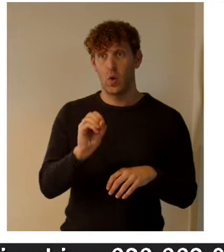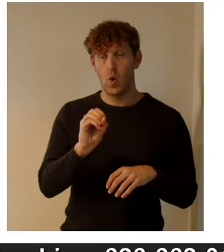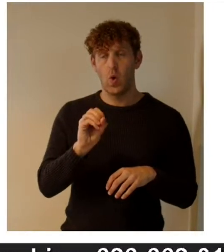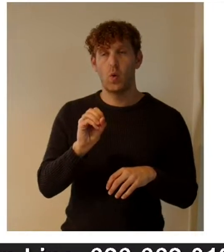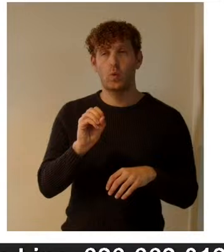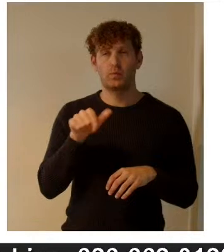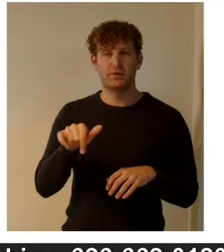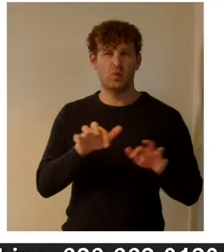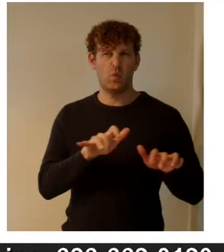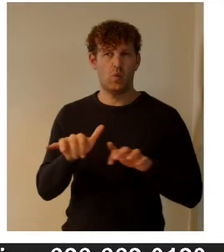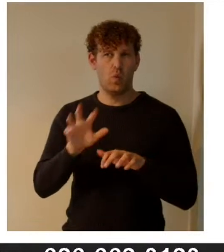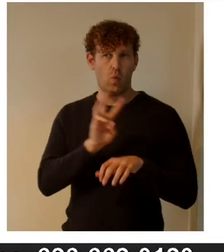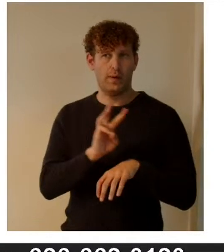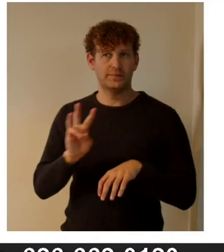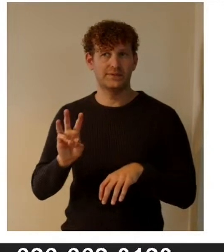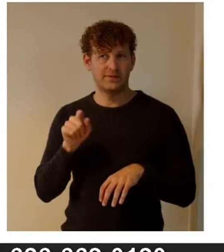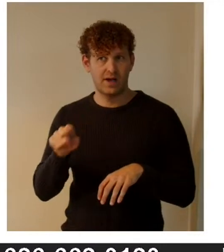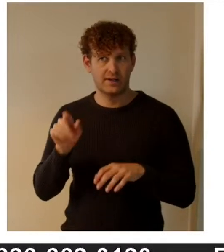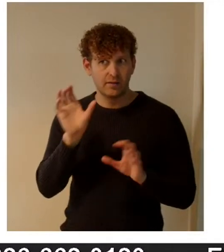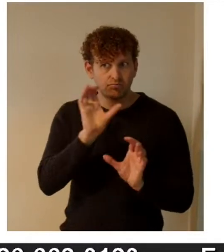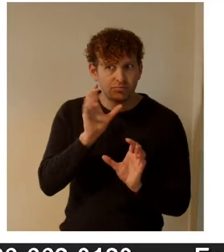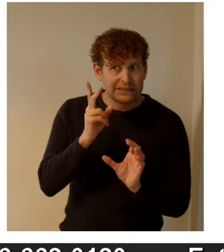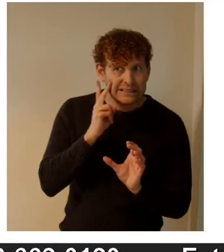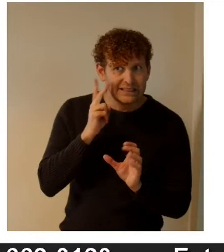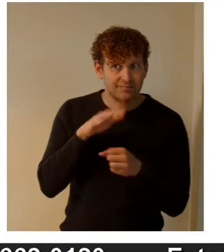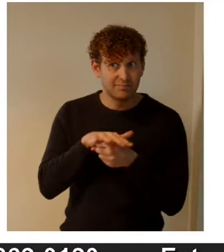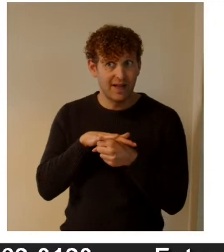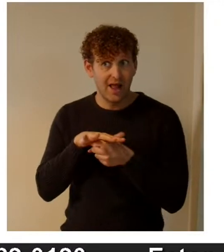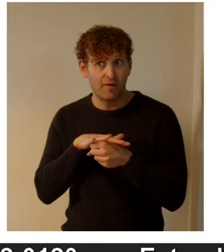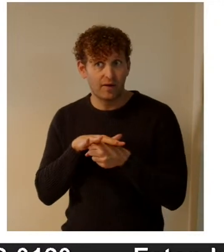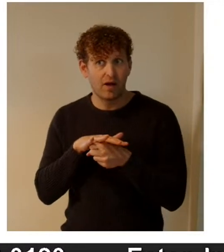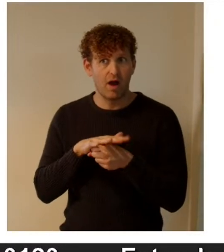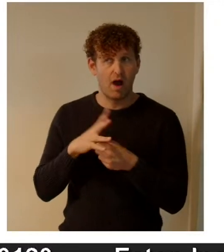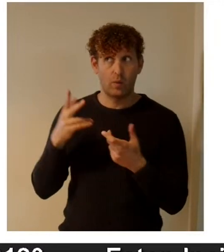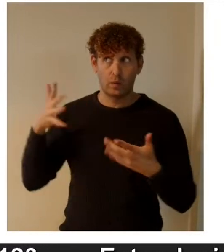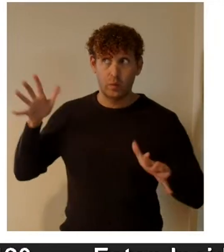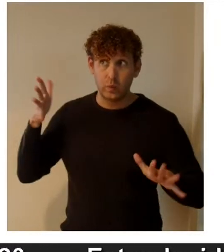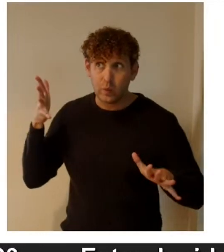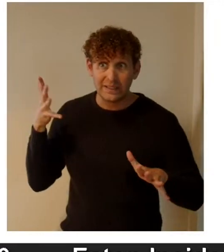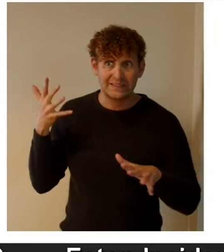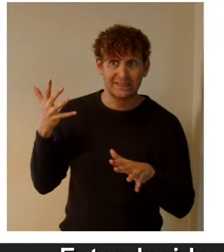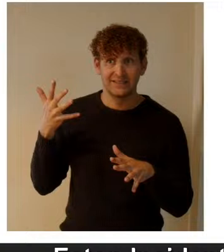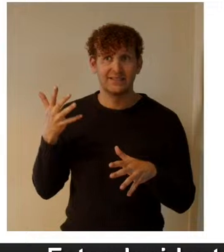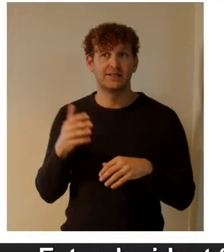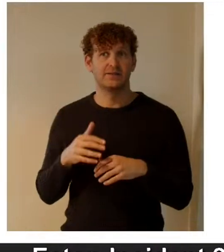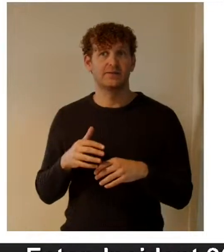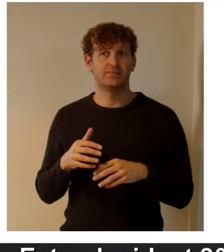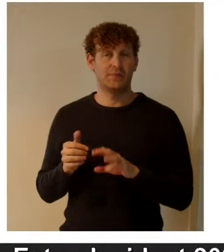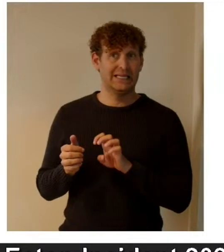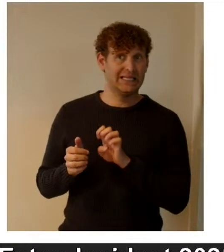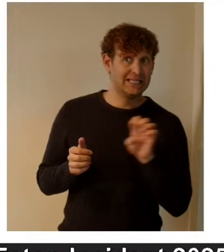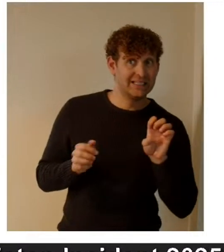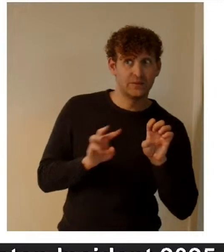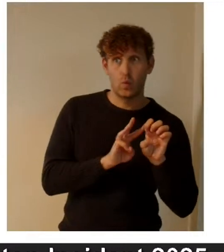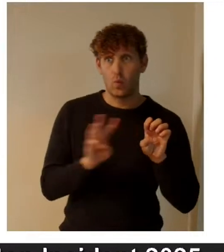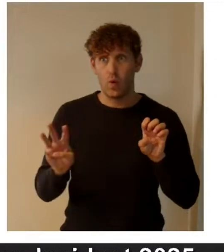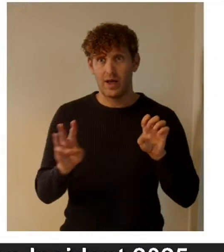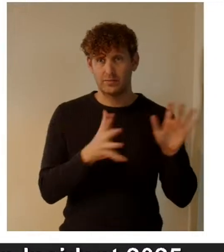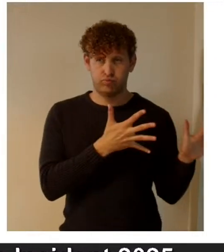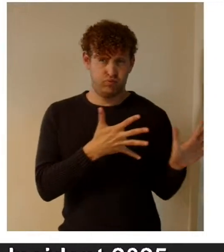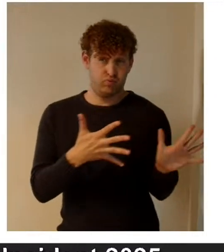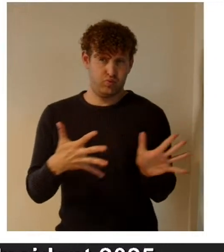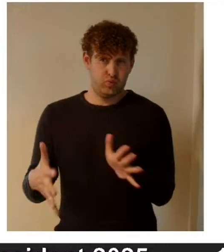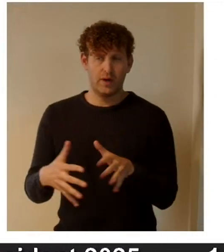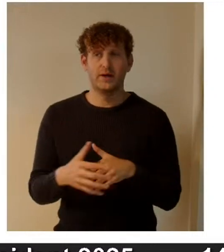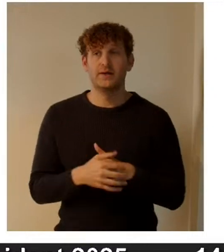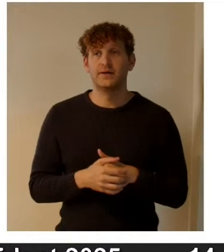the areas that we've done with this Santa Ana wind, winds typically blow from the east to the west. So our areas of concern are the west side